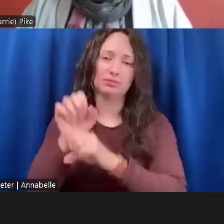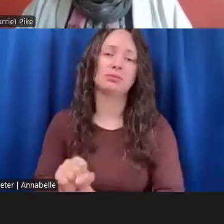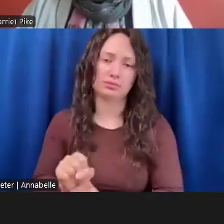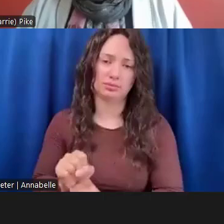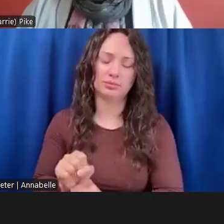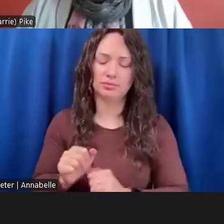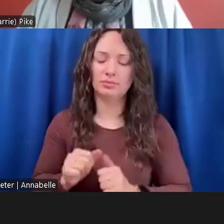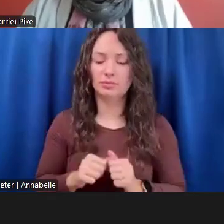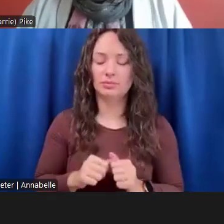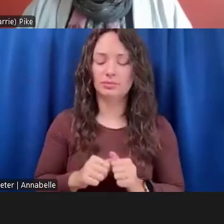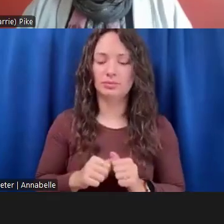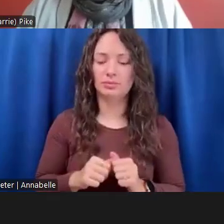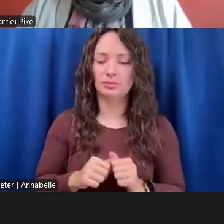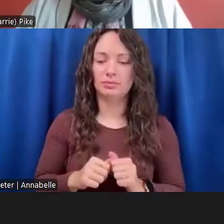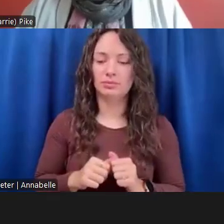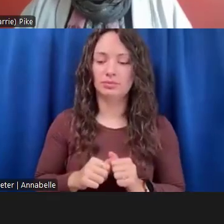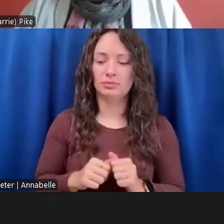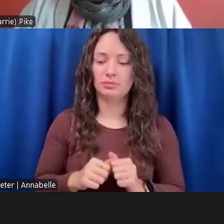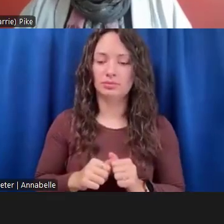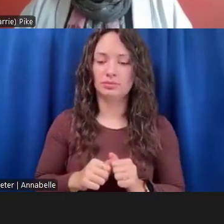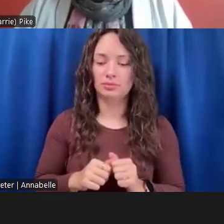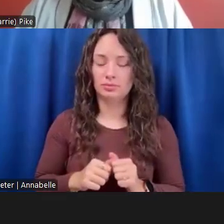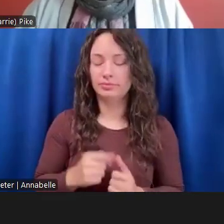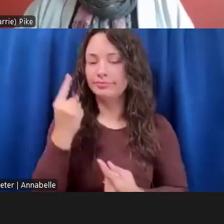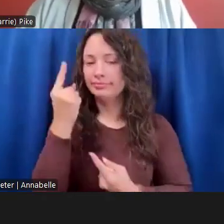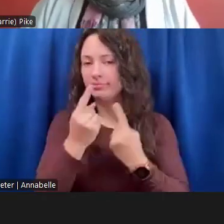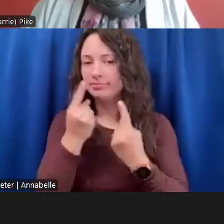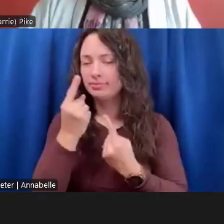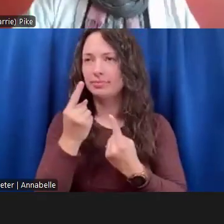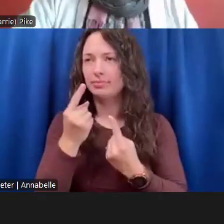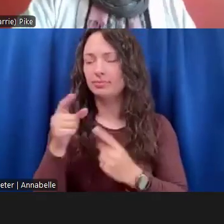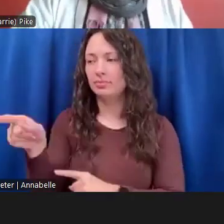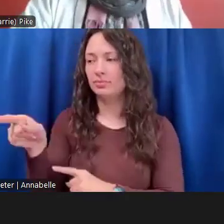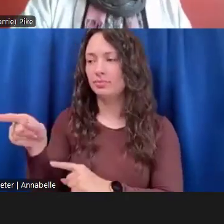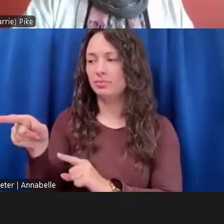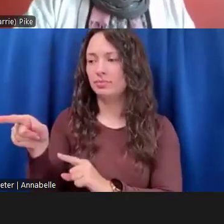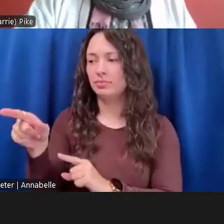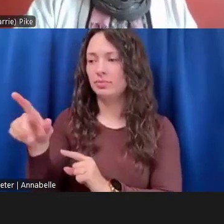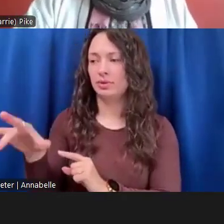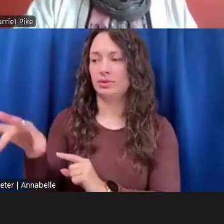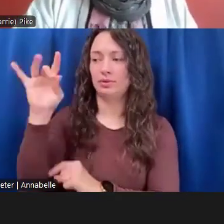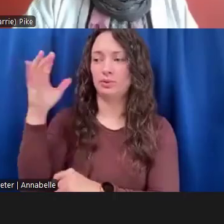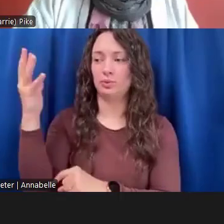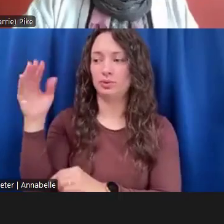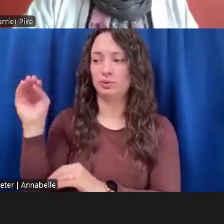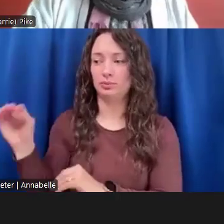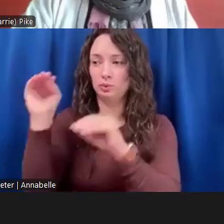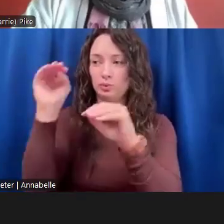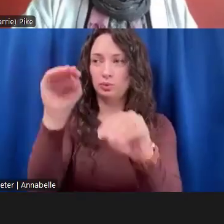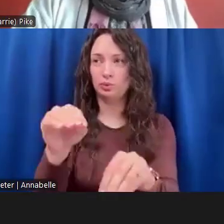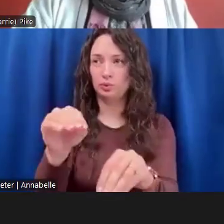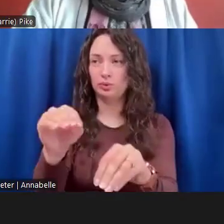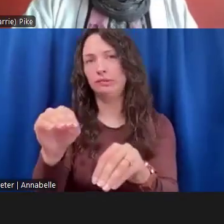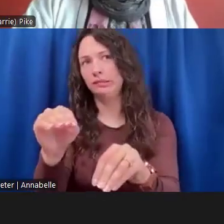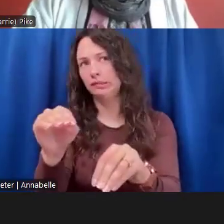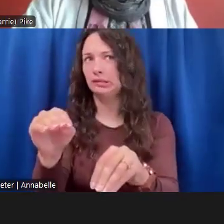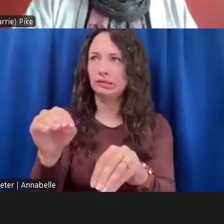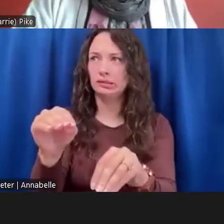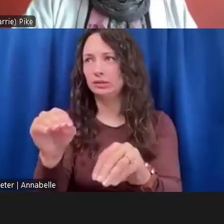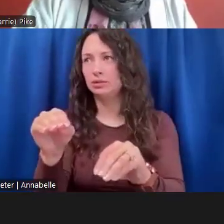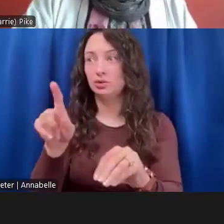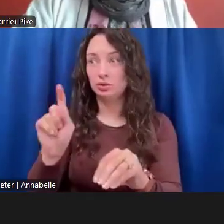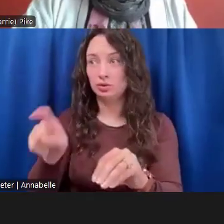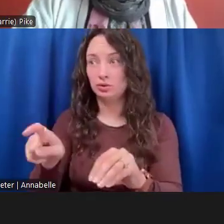about if we're going to be sourcing trees and moving them, really how far should we be doing that? And I think the reality